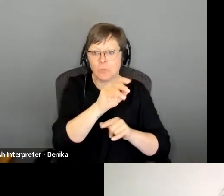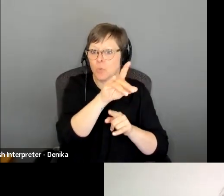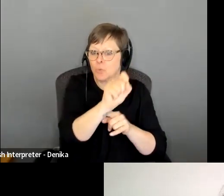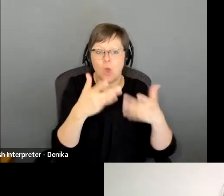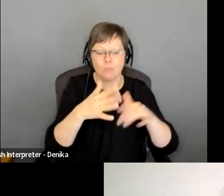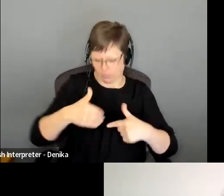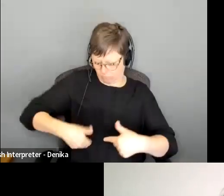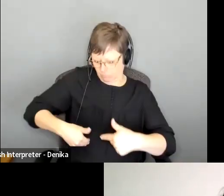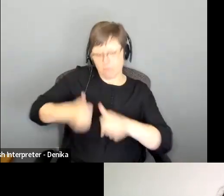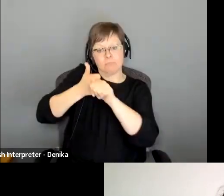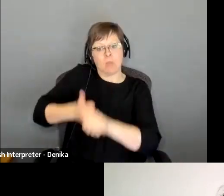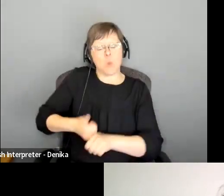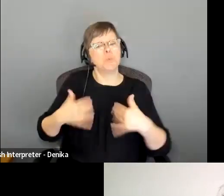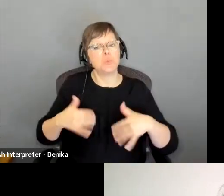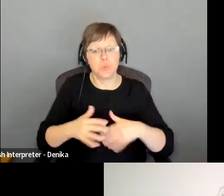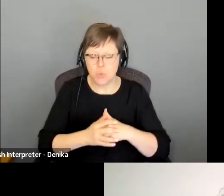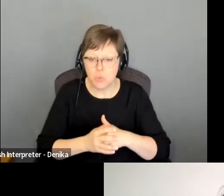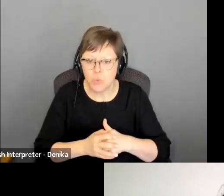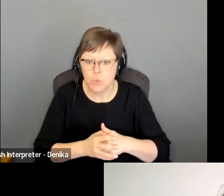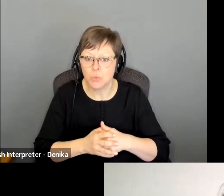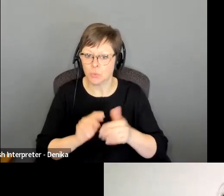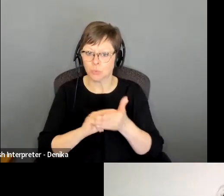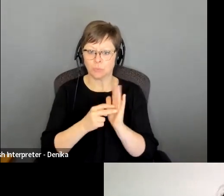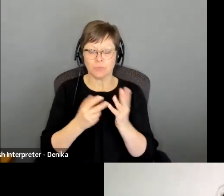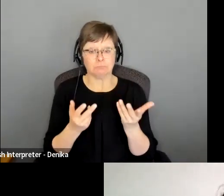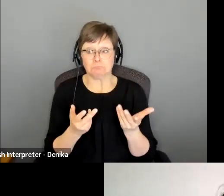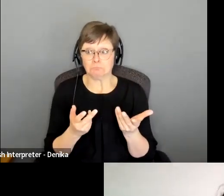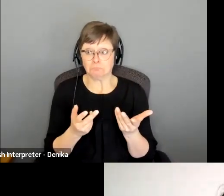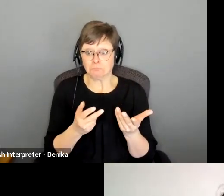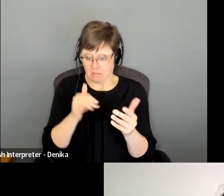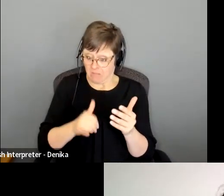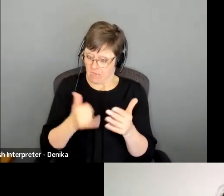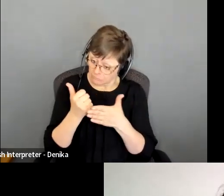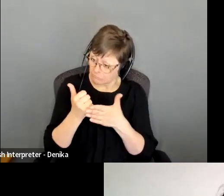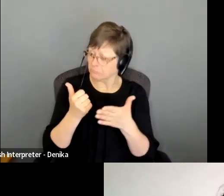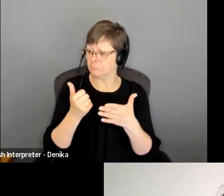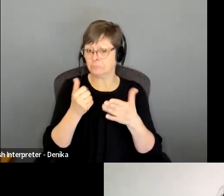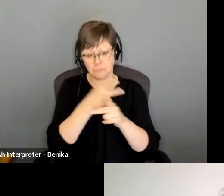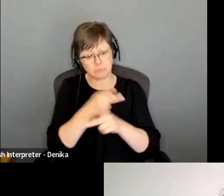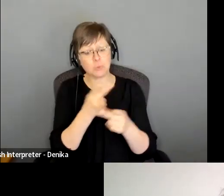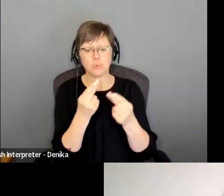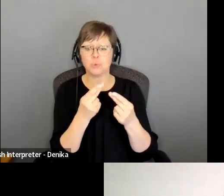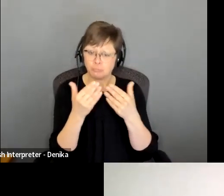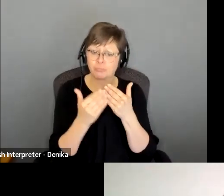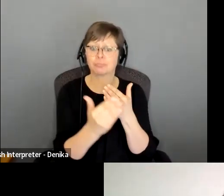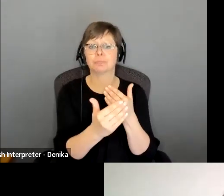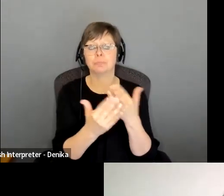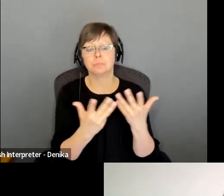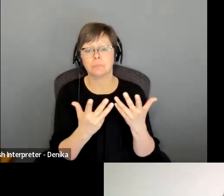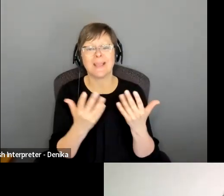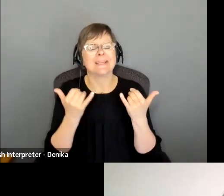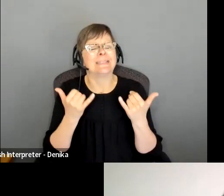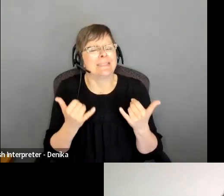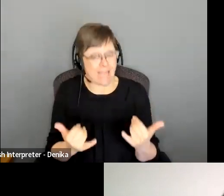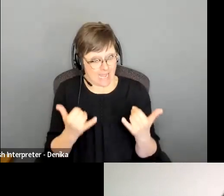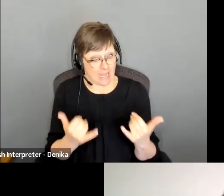that are already setting us up more, that are supporting us. But now we're going to jump into some